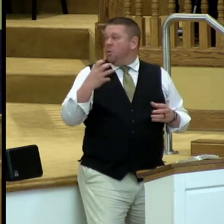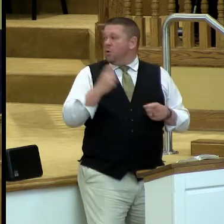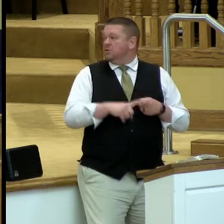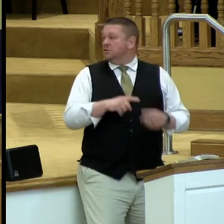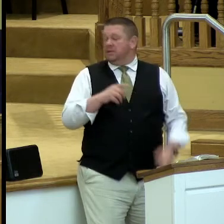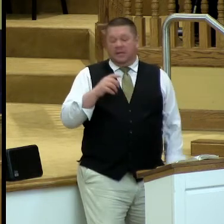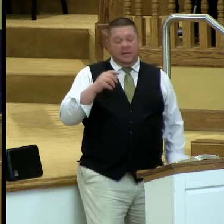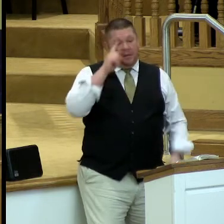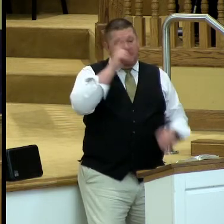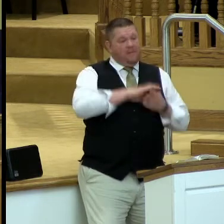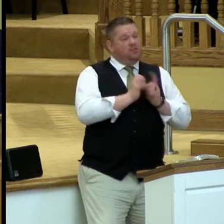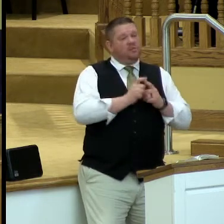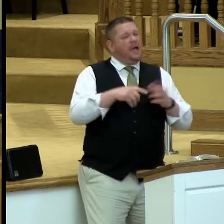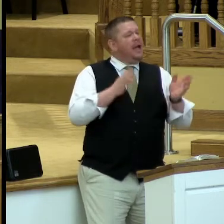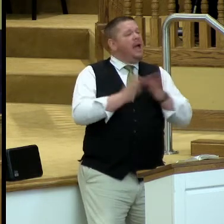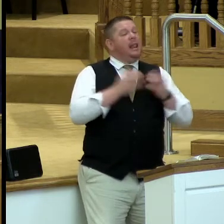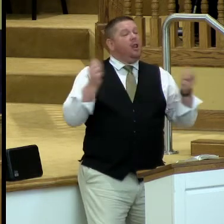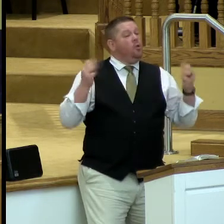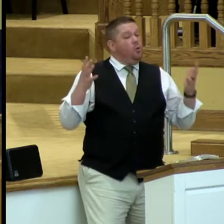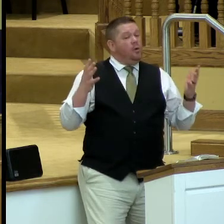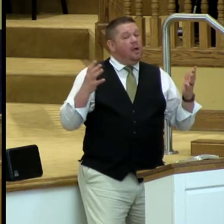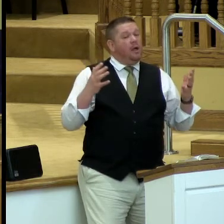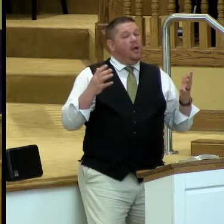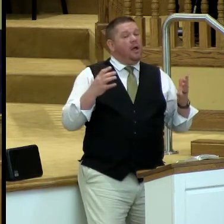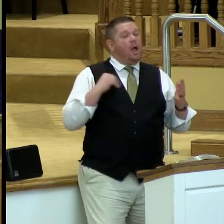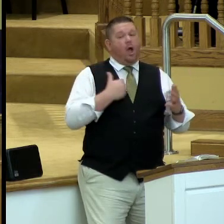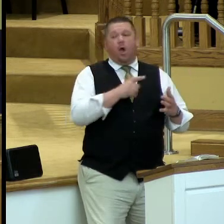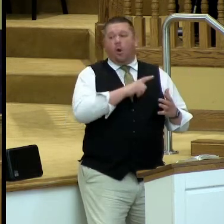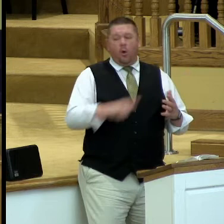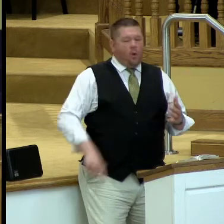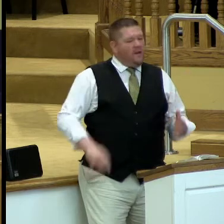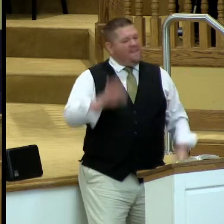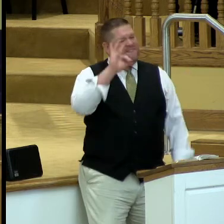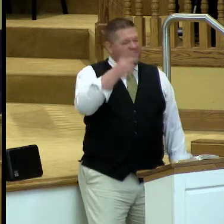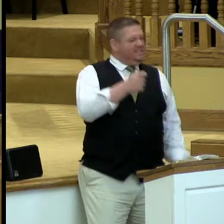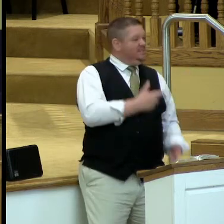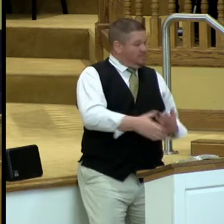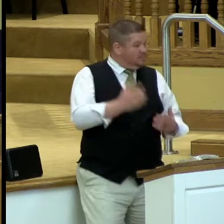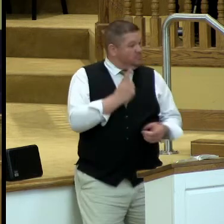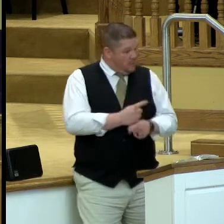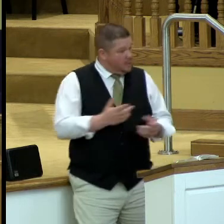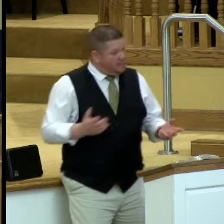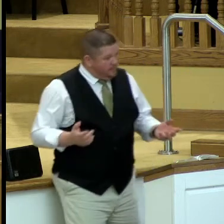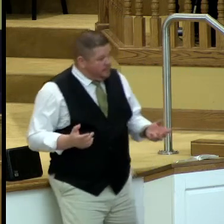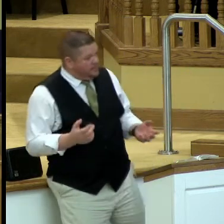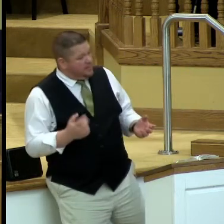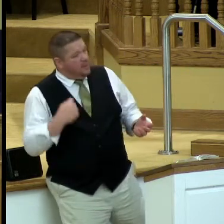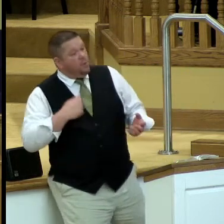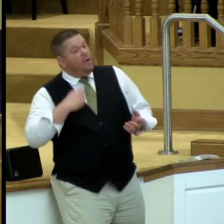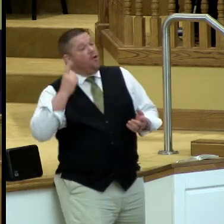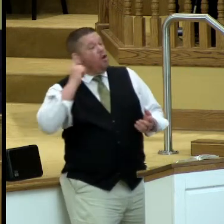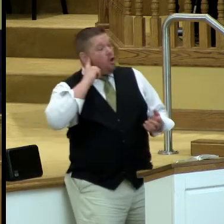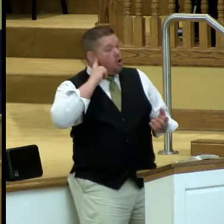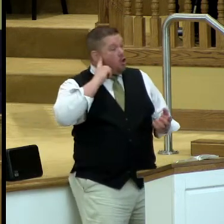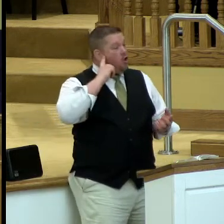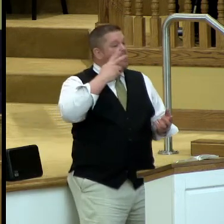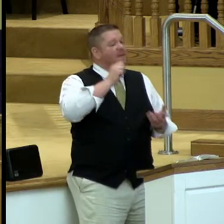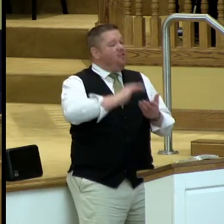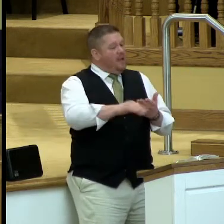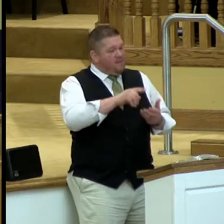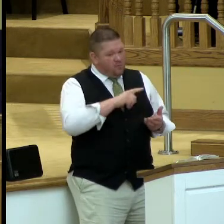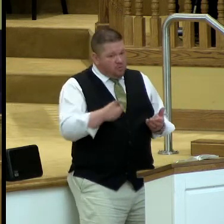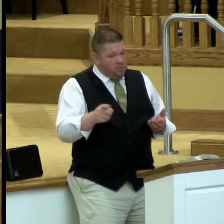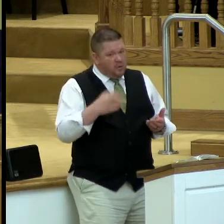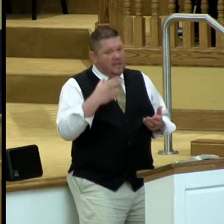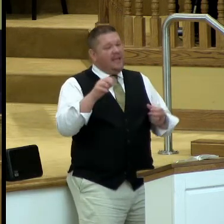one wants to believe the change. Well, hallelujah, that our Lord fixes things, right? We've heard he